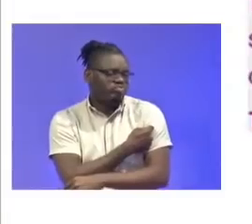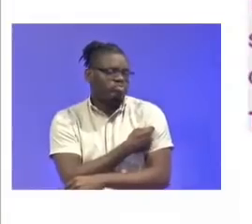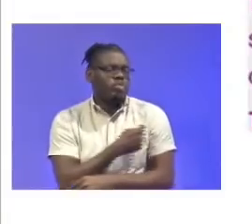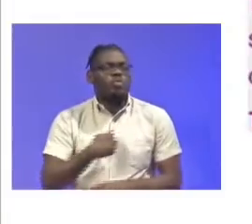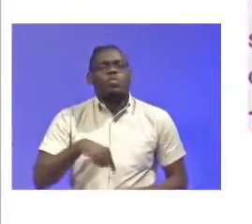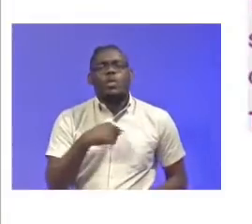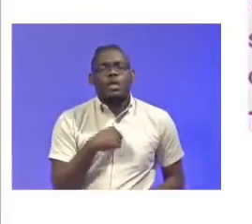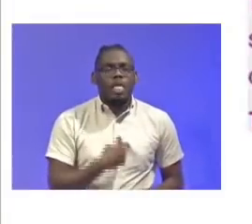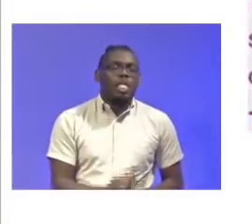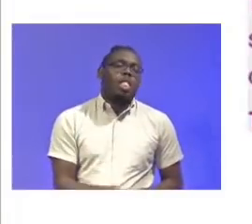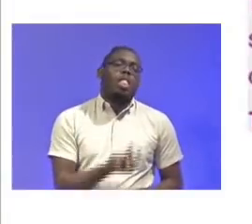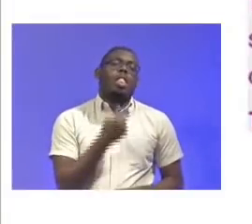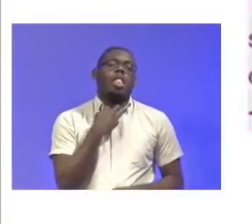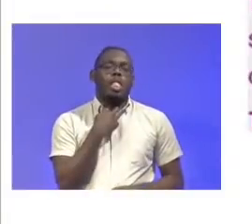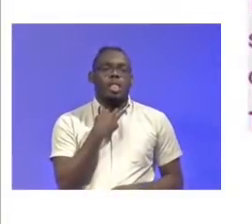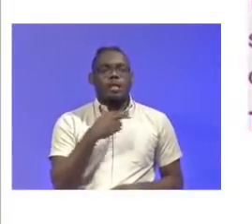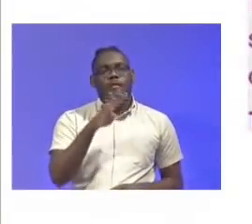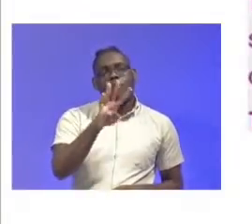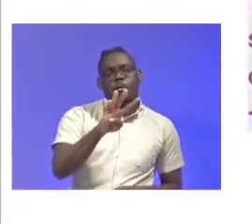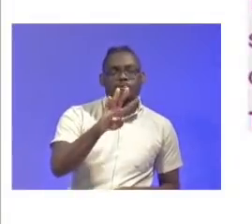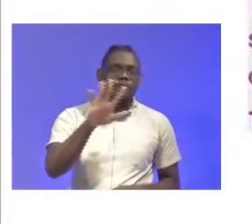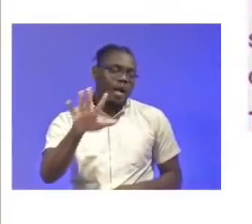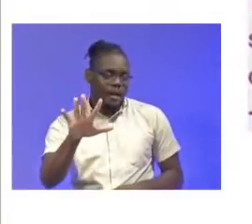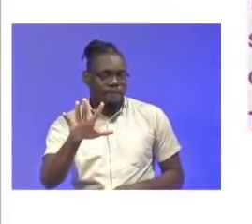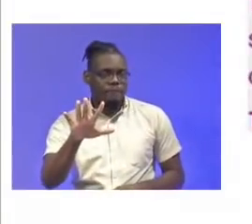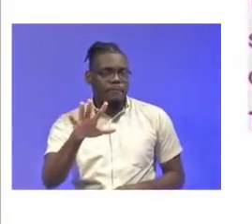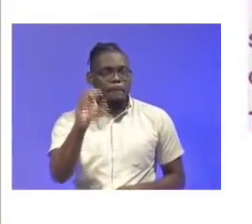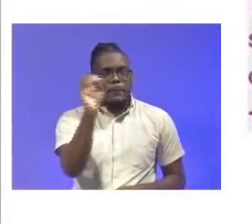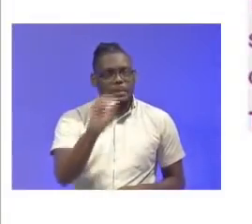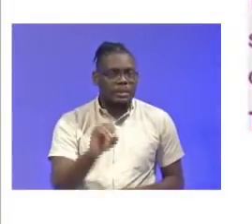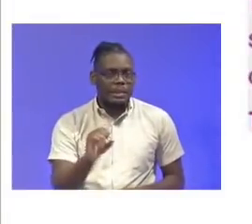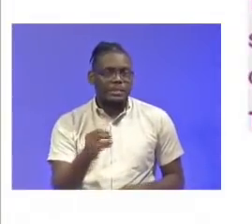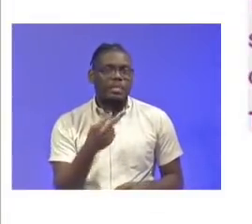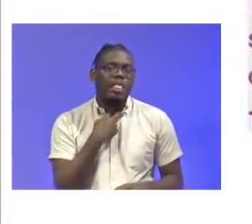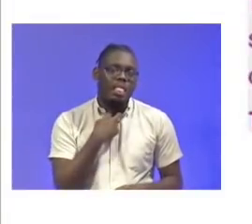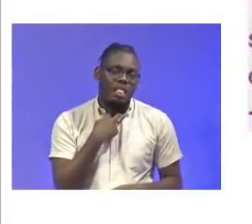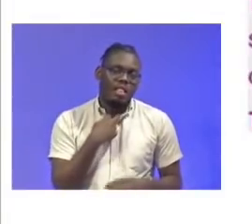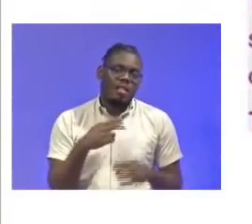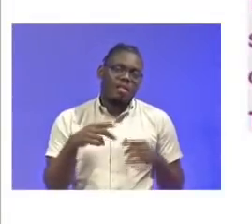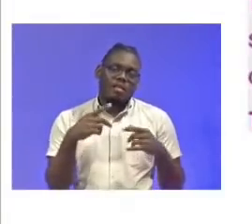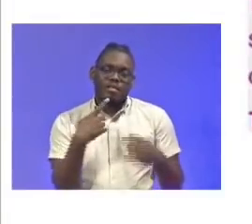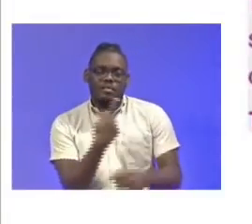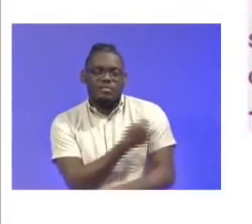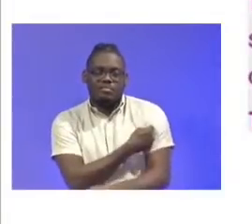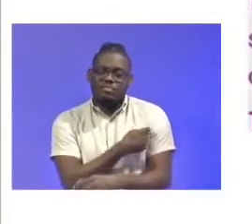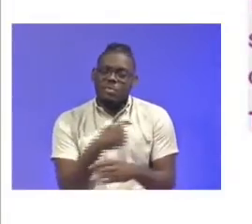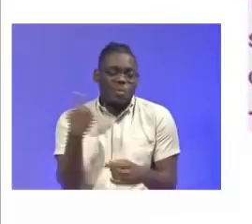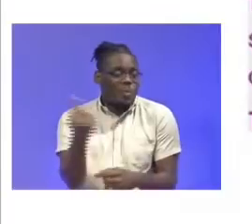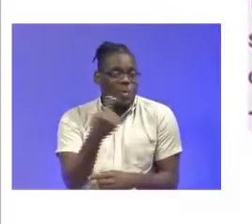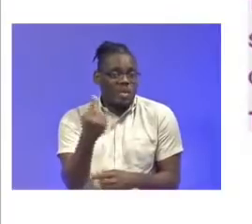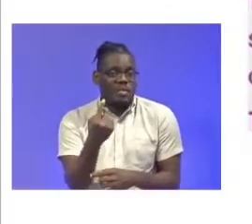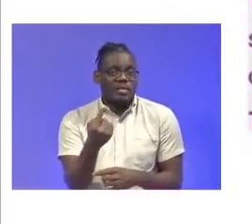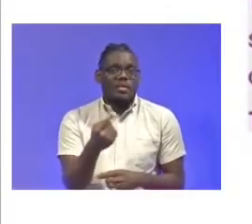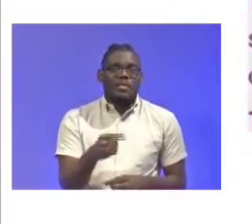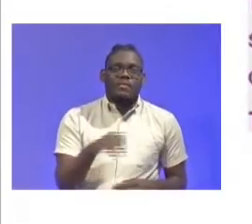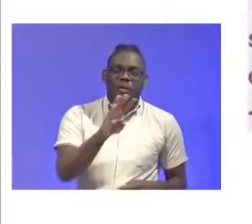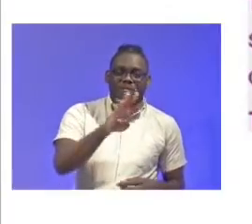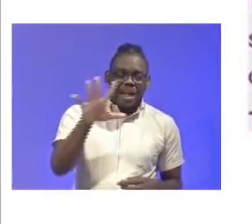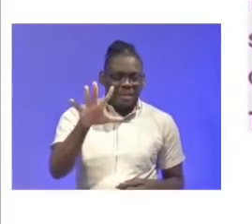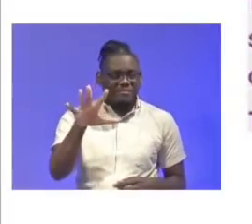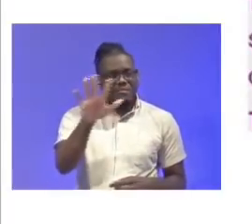46, 47% for far too long. The needle isn't moving, and we need to accelerate that,